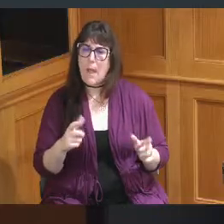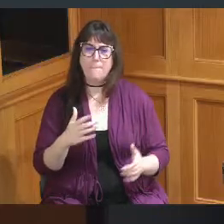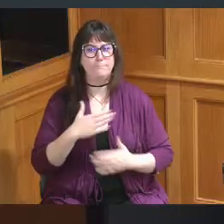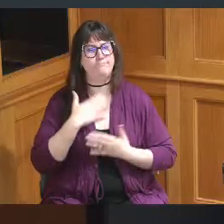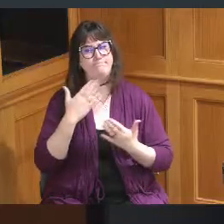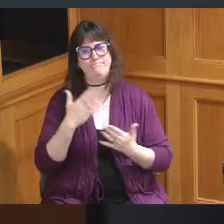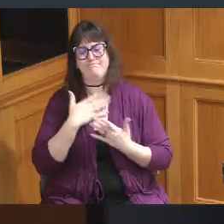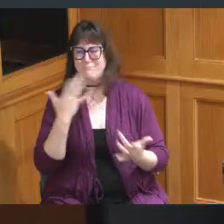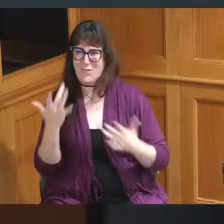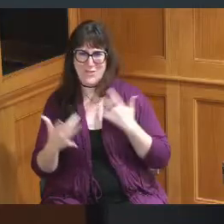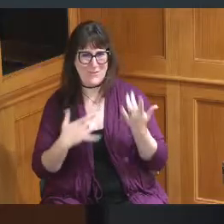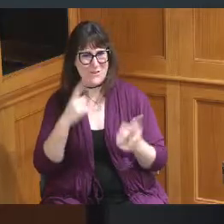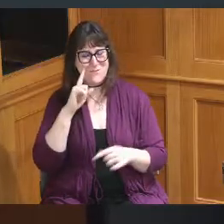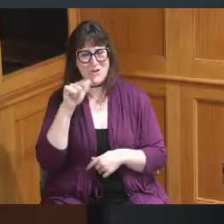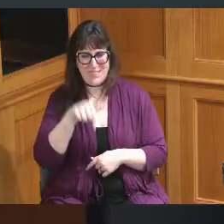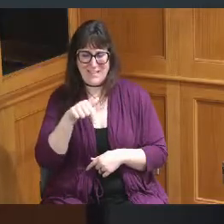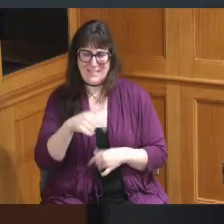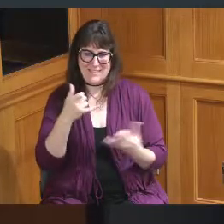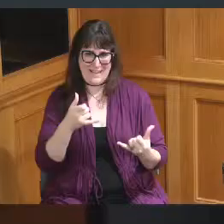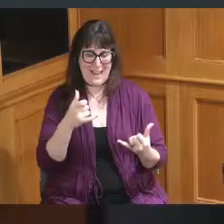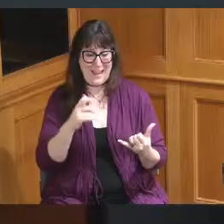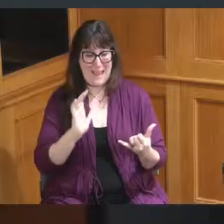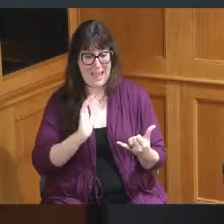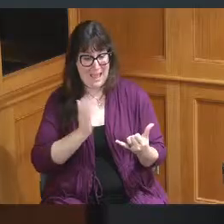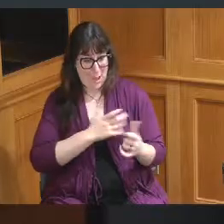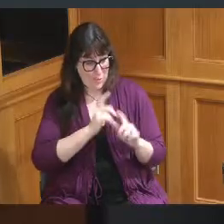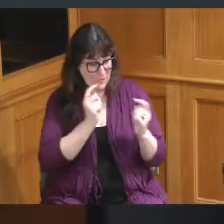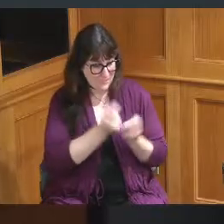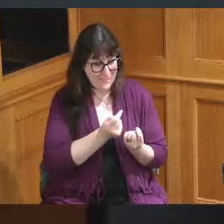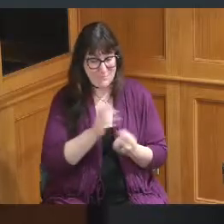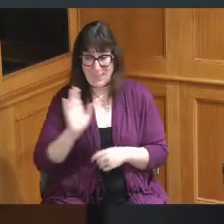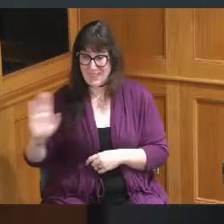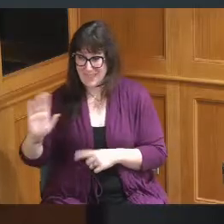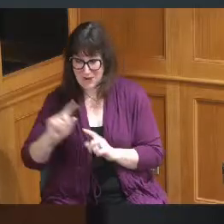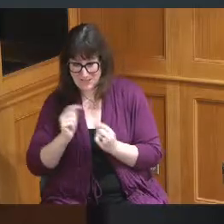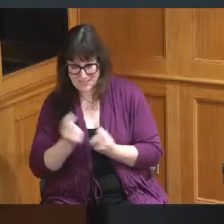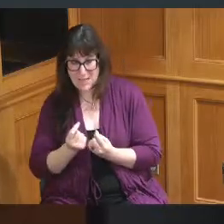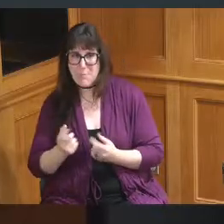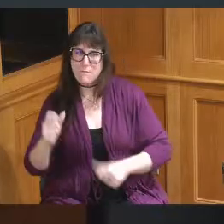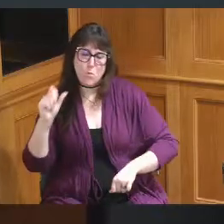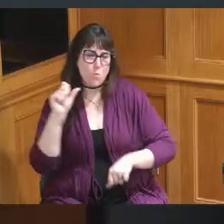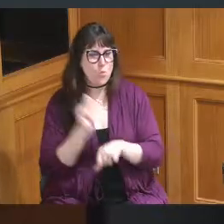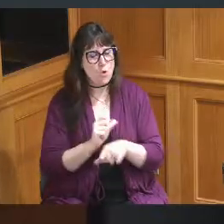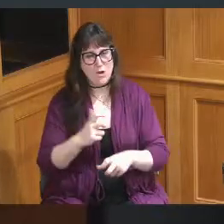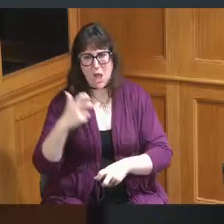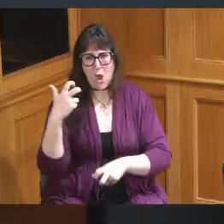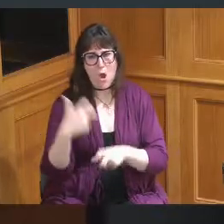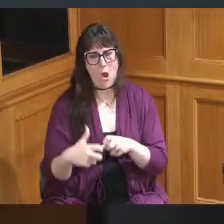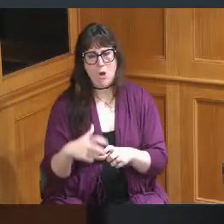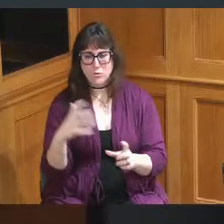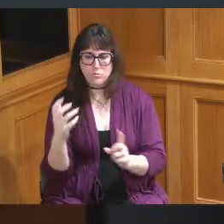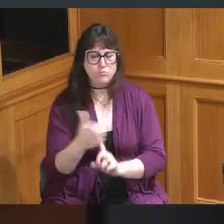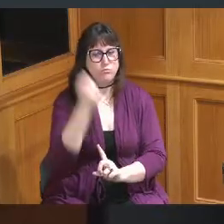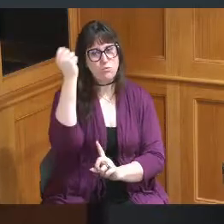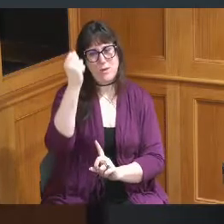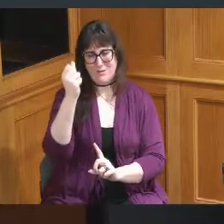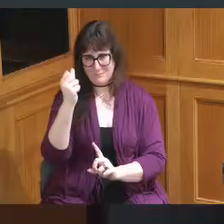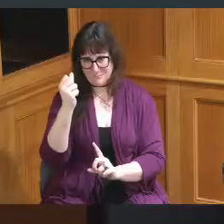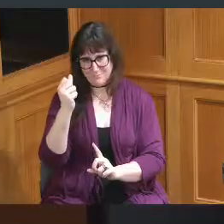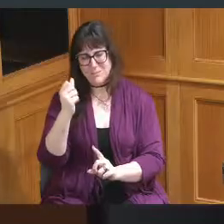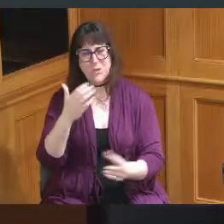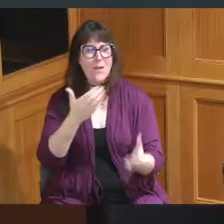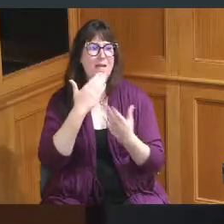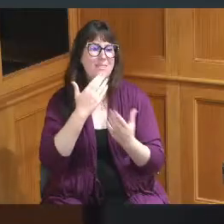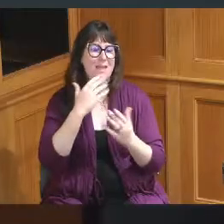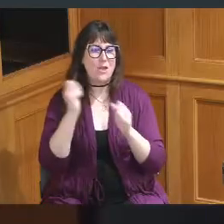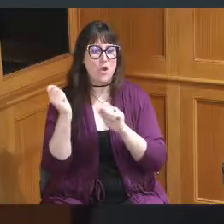about being here. Our team and their team have worked hard to become a winning team. So I thank all of you,